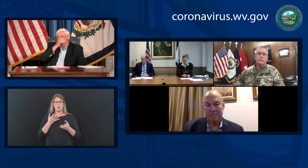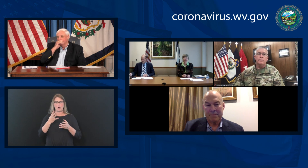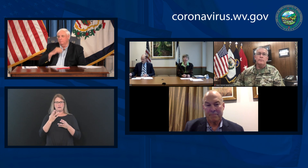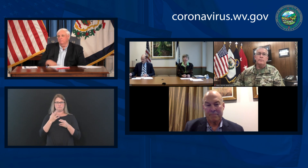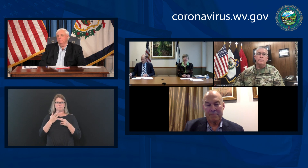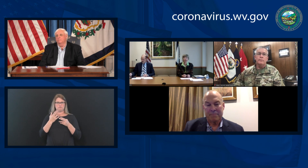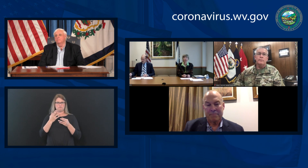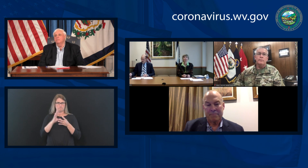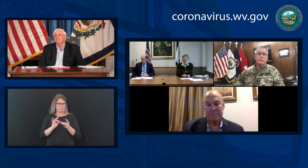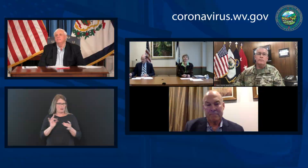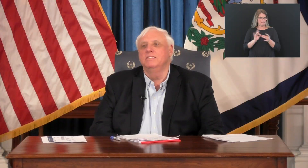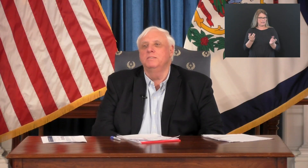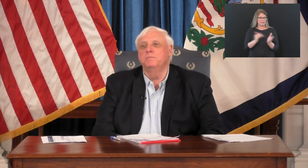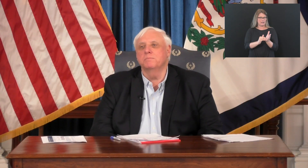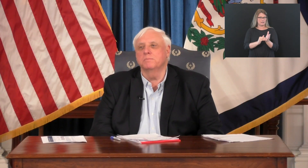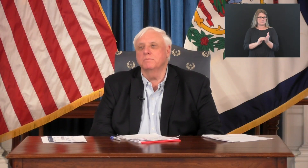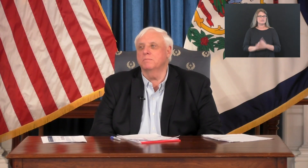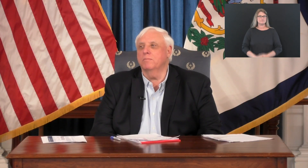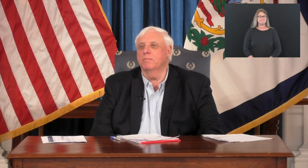want